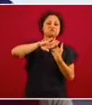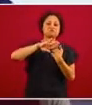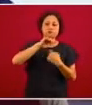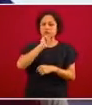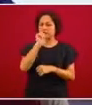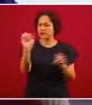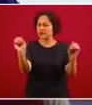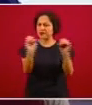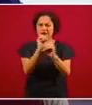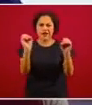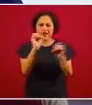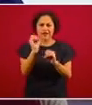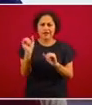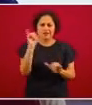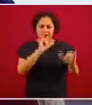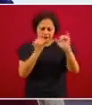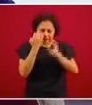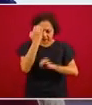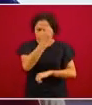Q-tip,